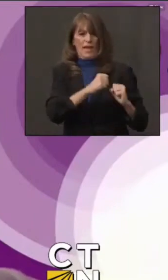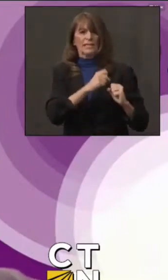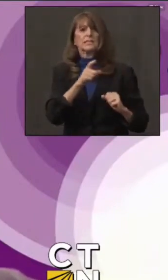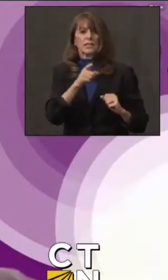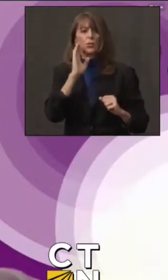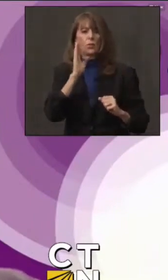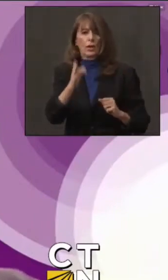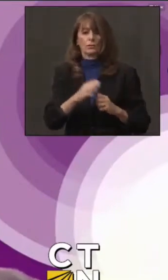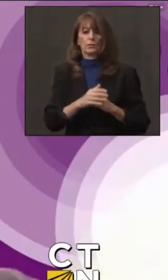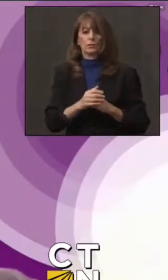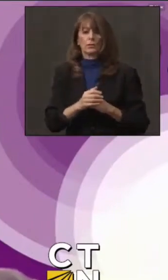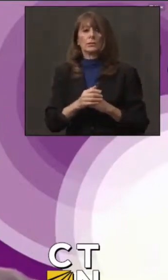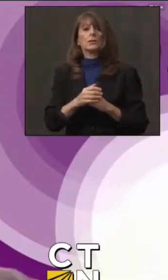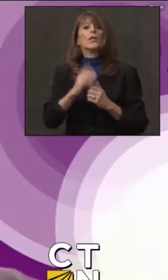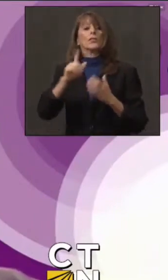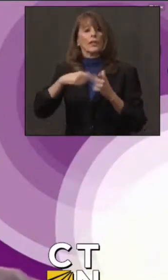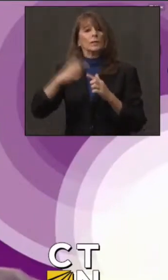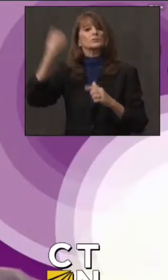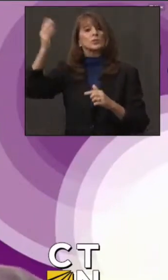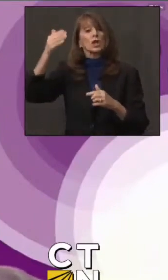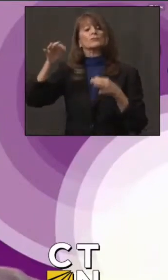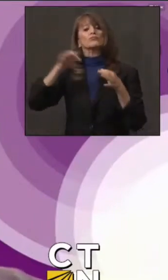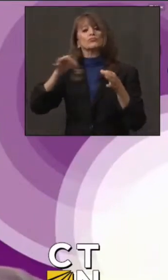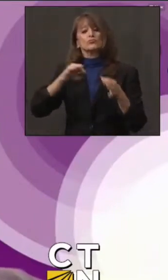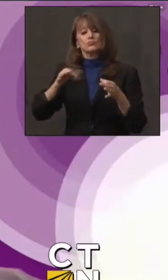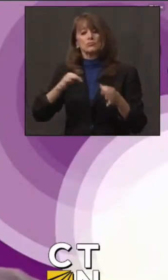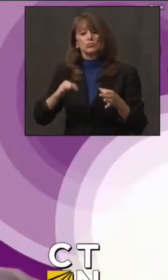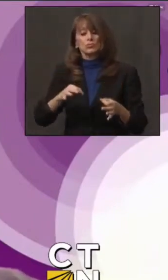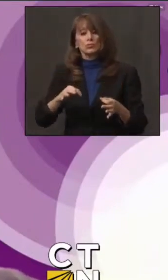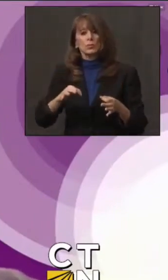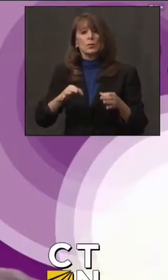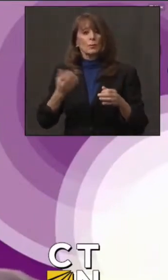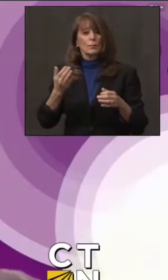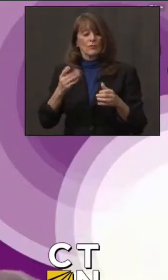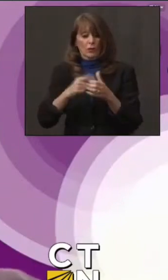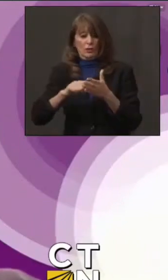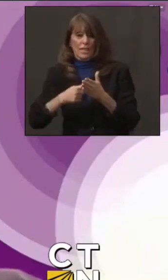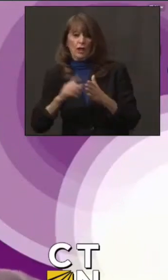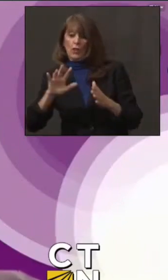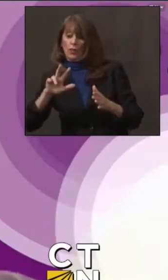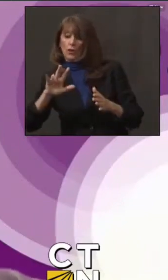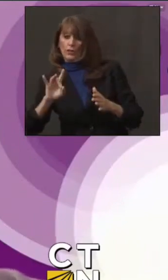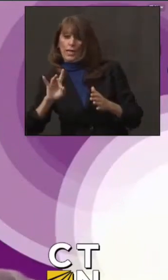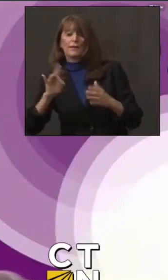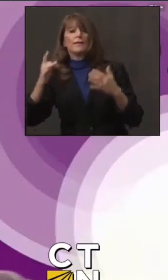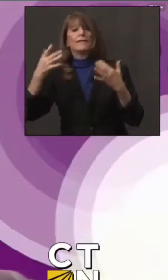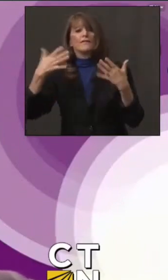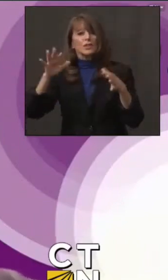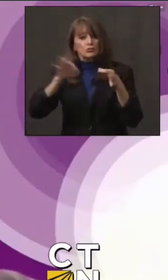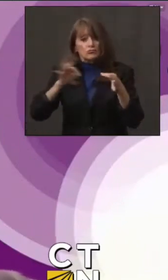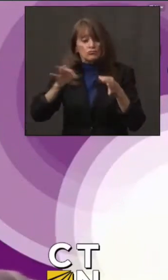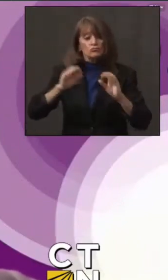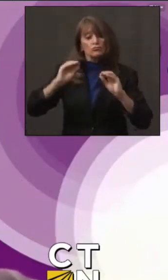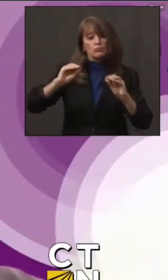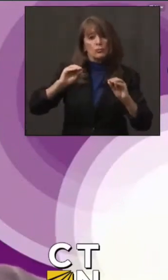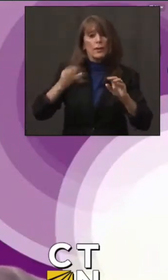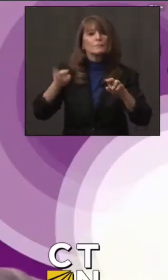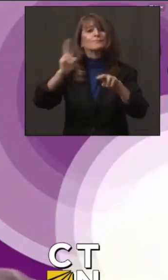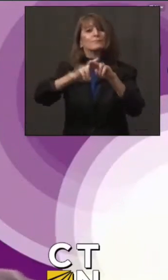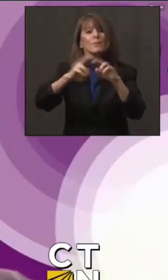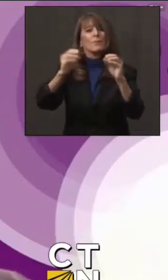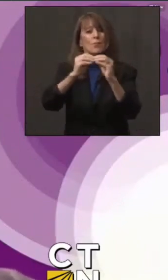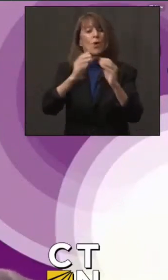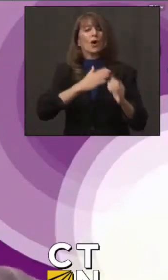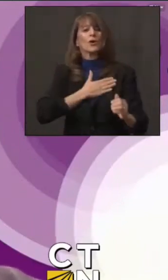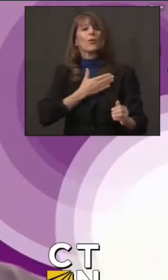conversation was over, an hour and 15 minutes later, it went up to about 60%. Outside of that, there's not been a survey, but I can tell you that a number